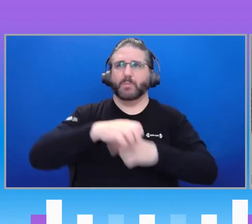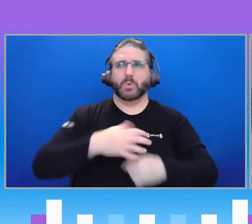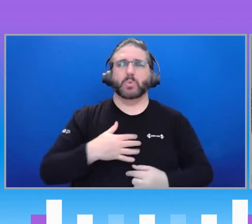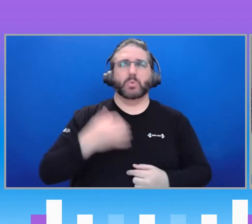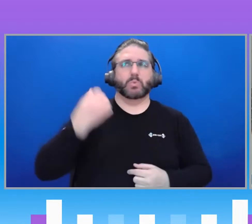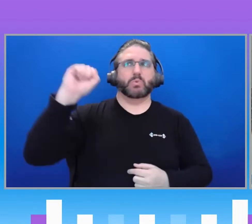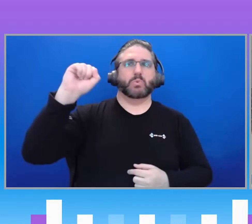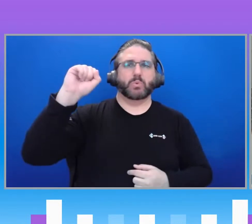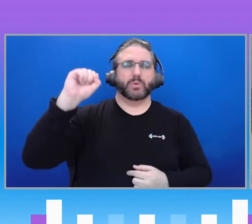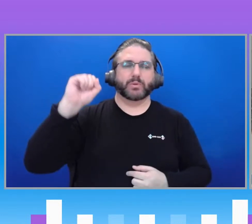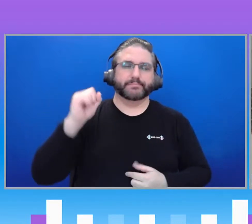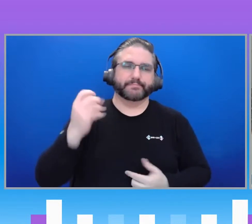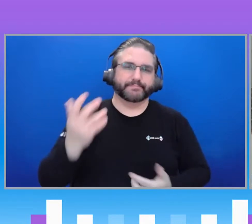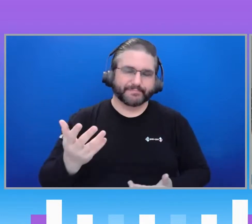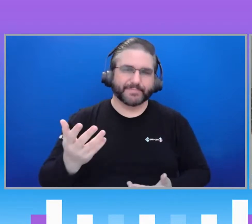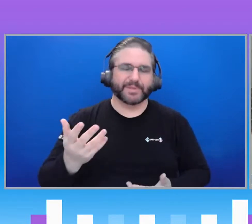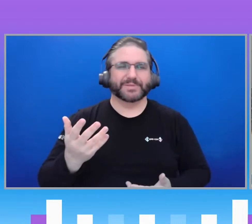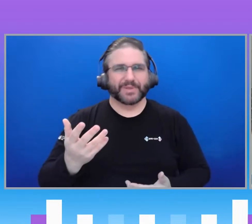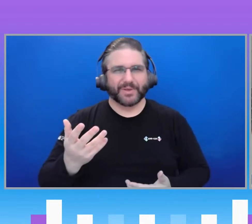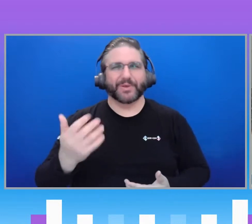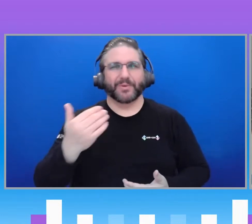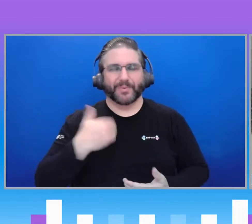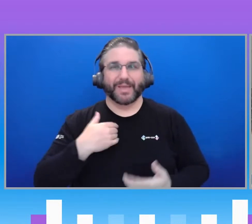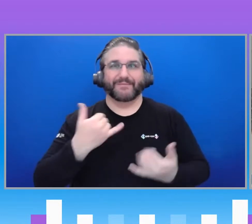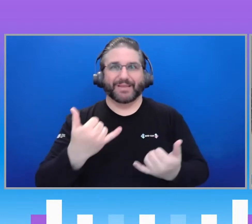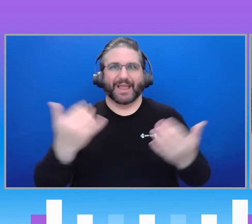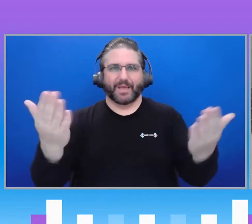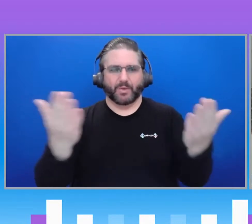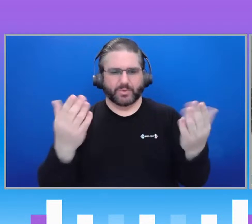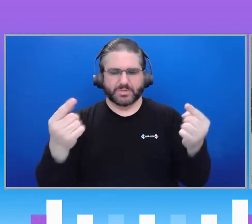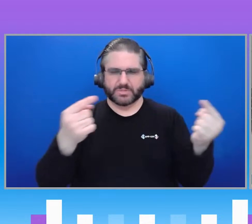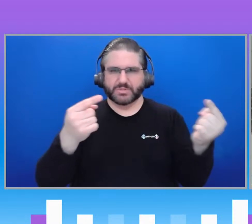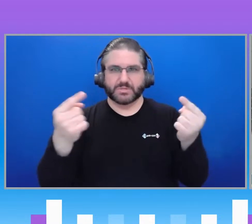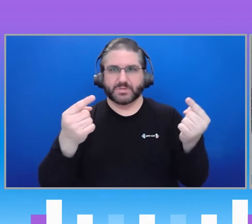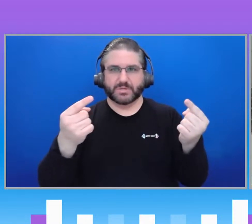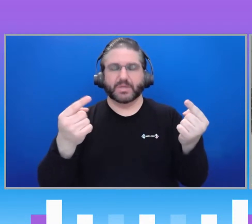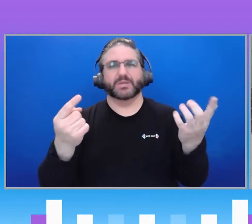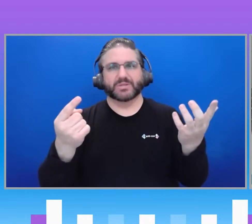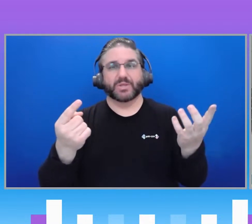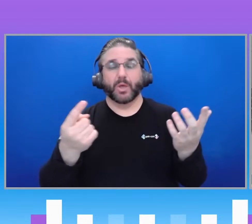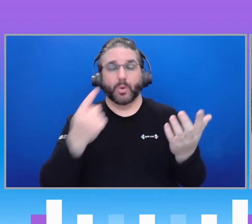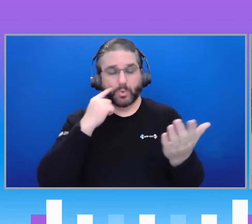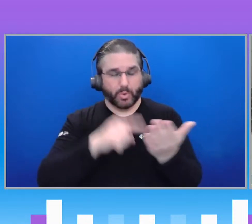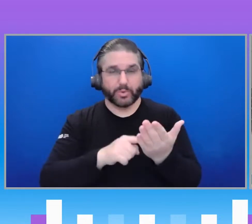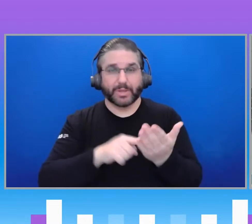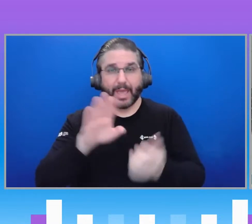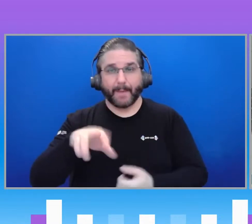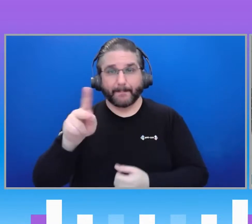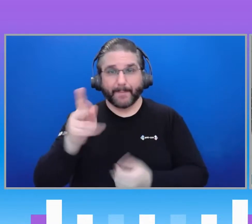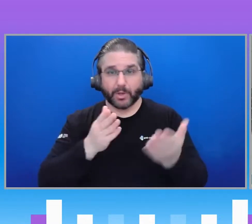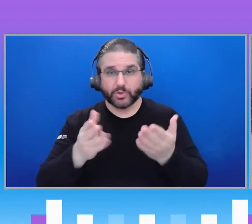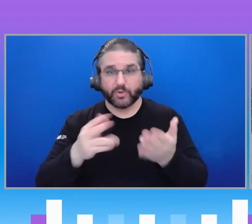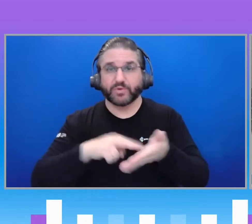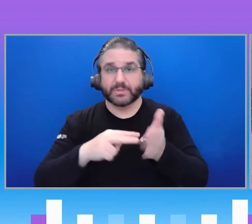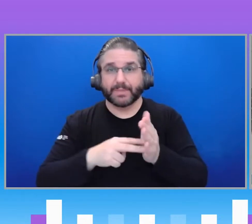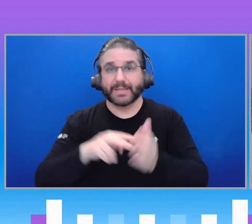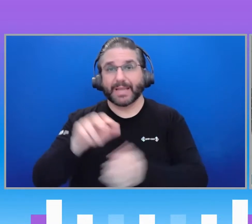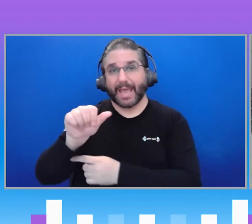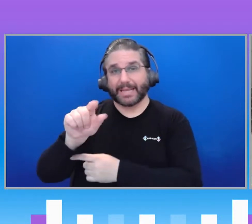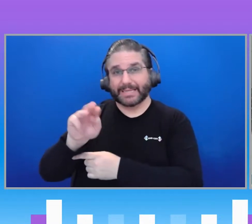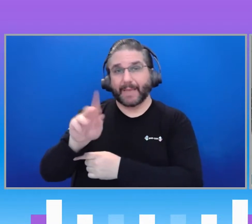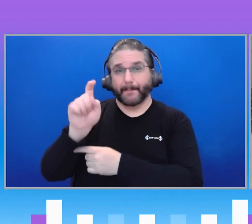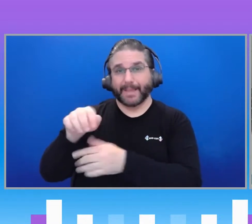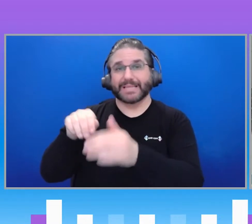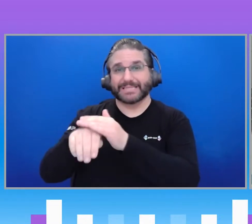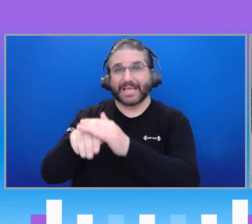legislation. Therefore, we have the situation in which, okay, the bank services need to have their ATMs accessible, but not the bank